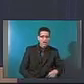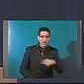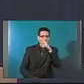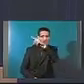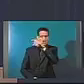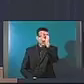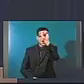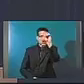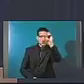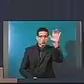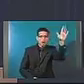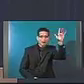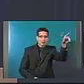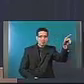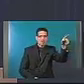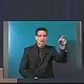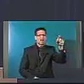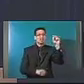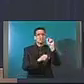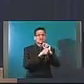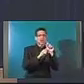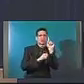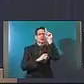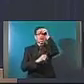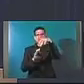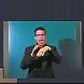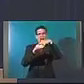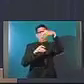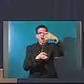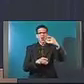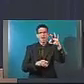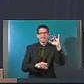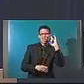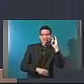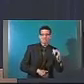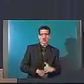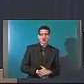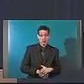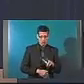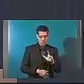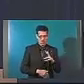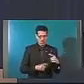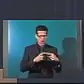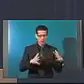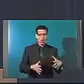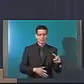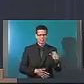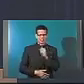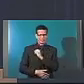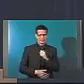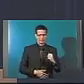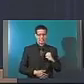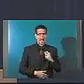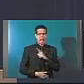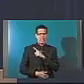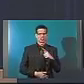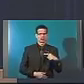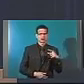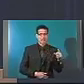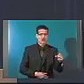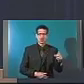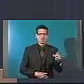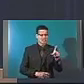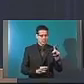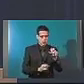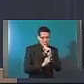Europe, outsourcing California jobs. A third opponent is a state legislator who's done nothing to